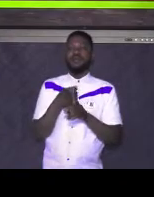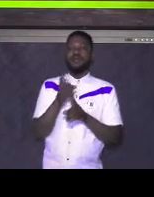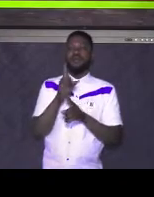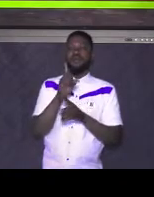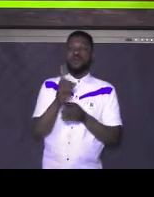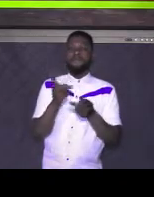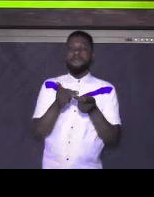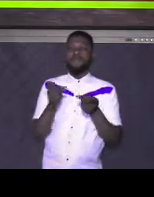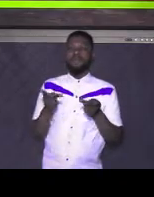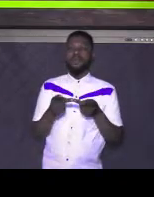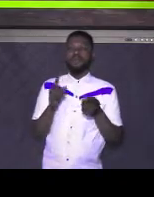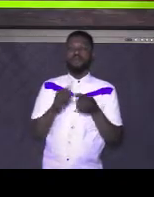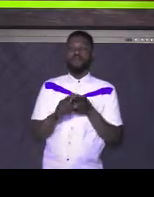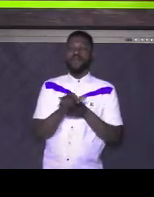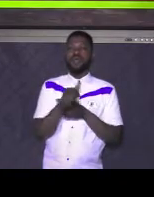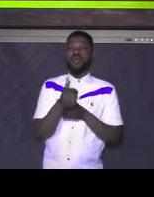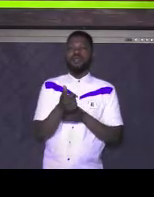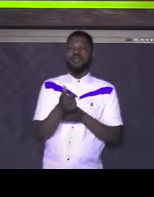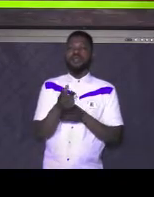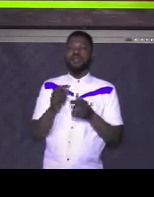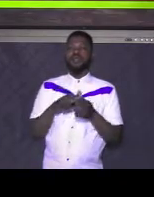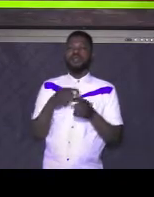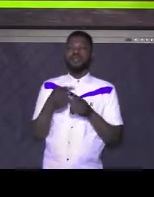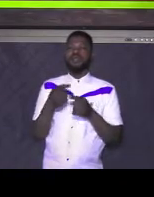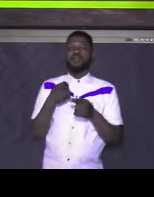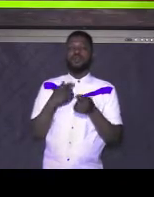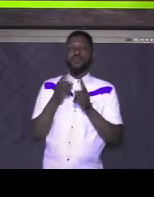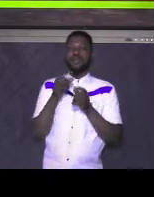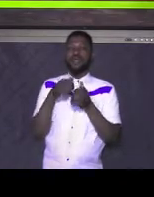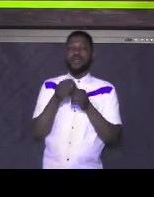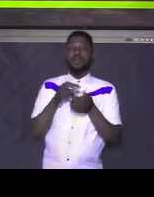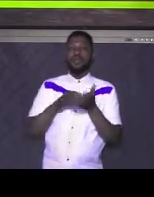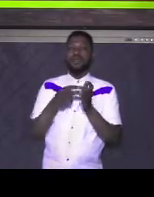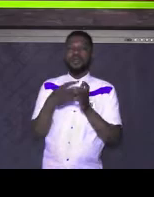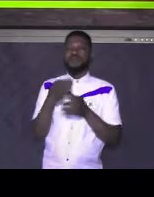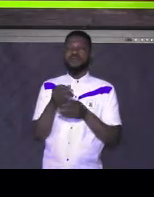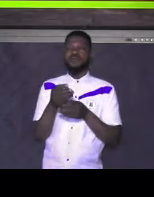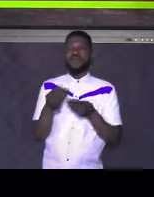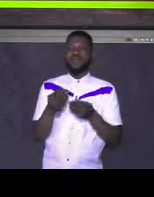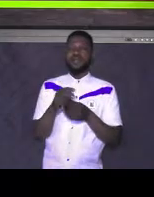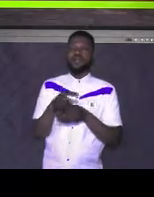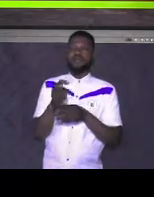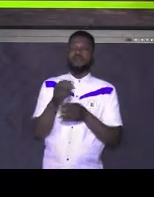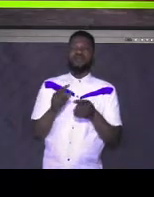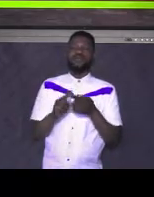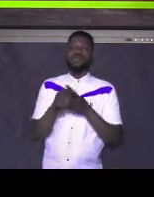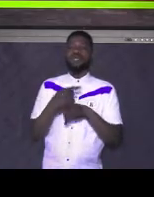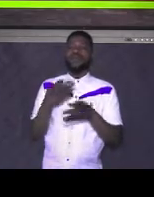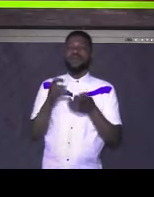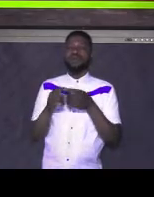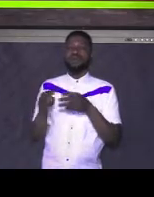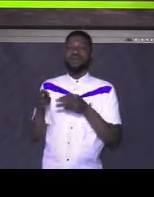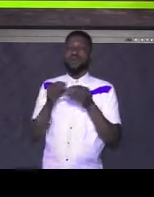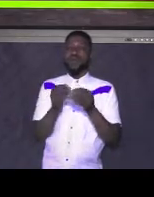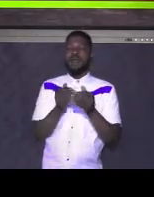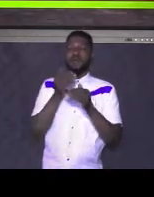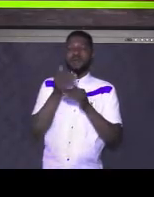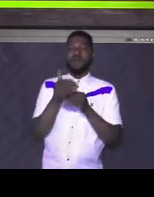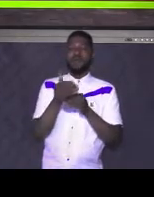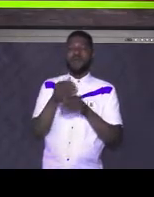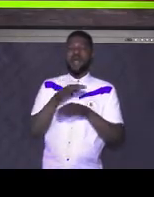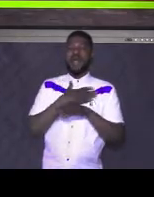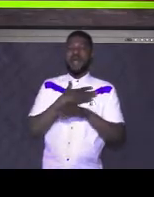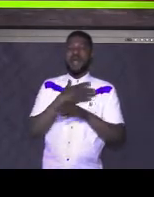services from one place to another. Then we talked about means of land transportation. Today we want to move